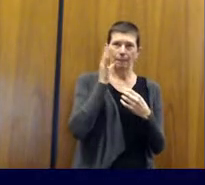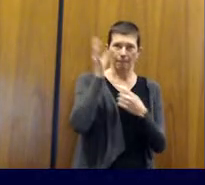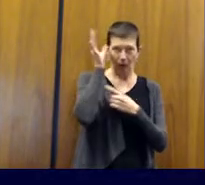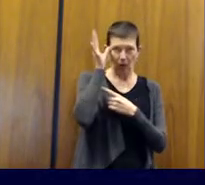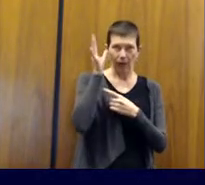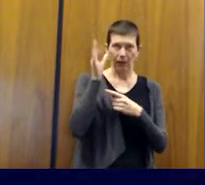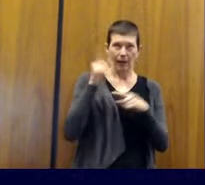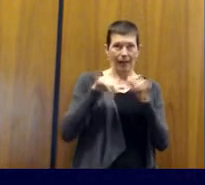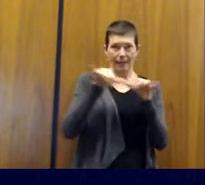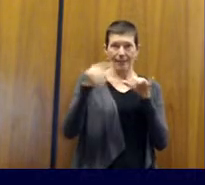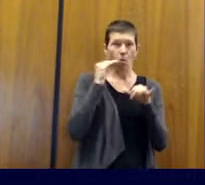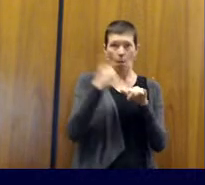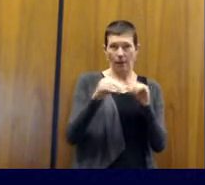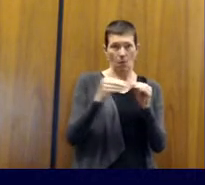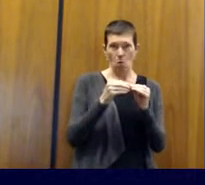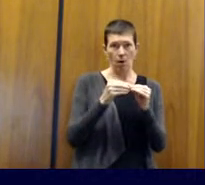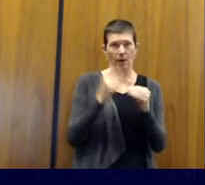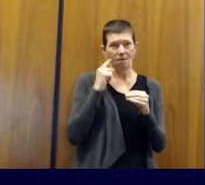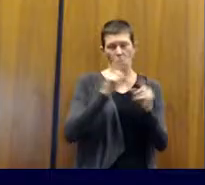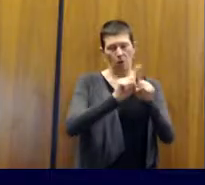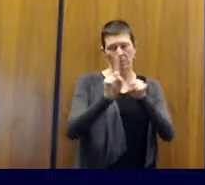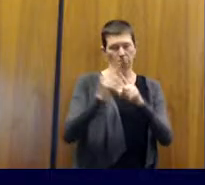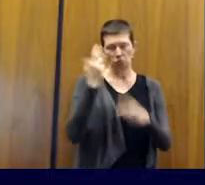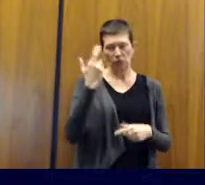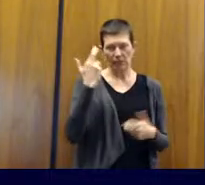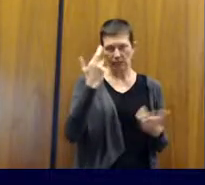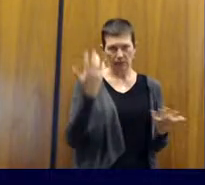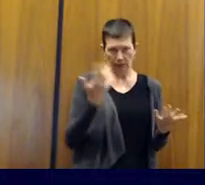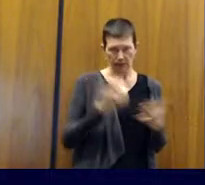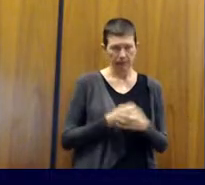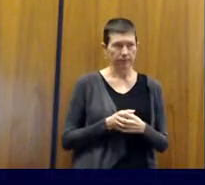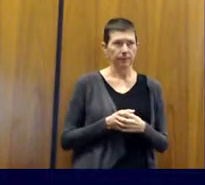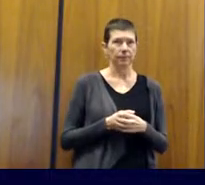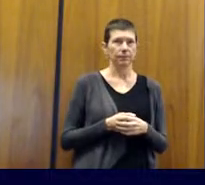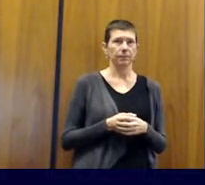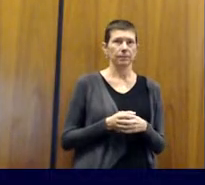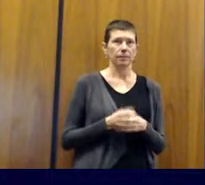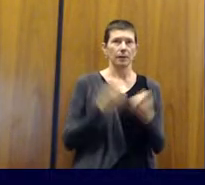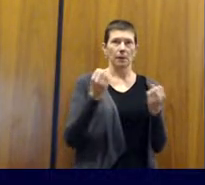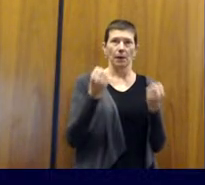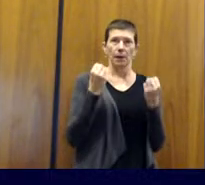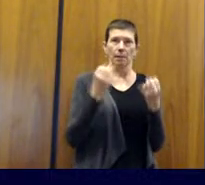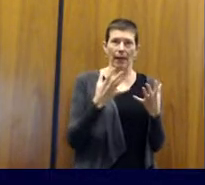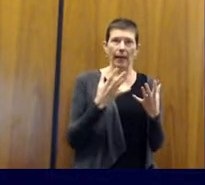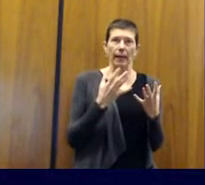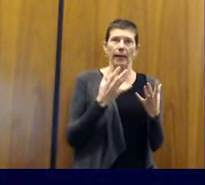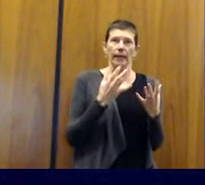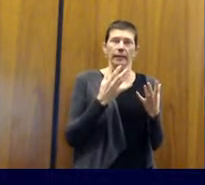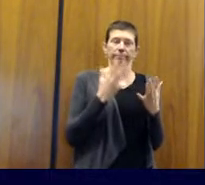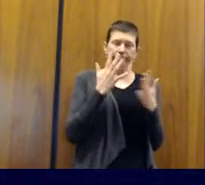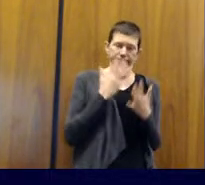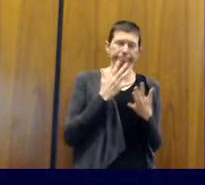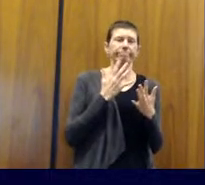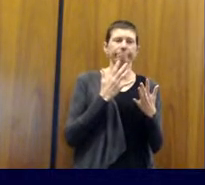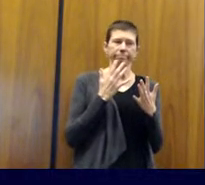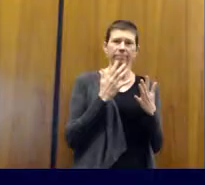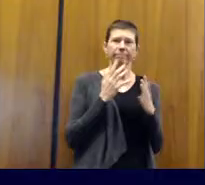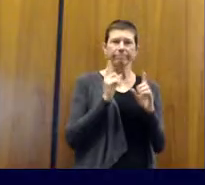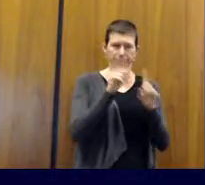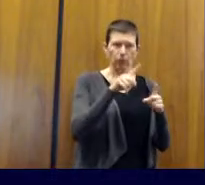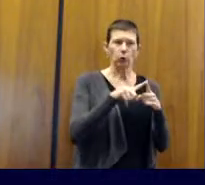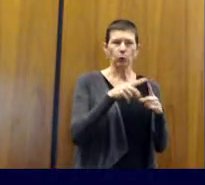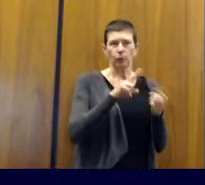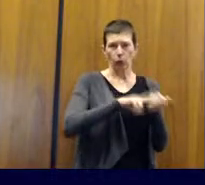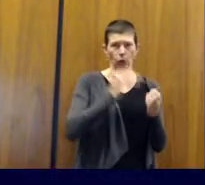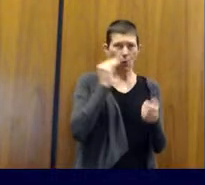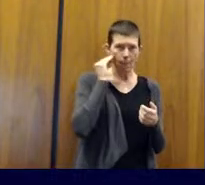can't stay at home anymore for a variety of reasons. And many, regrettably, wind up in a nursing home.